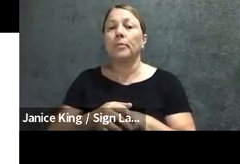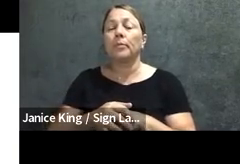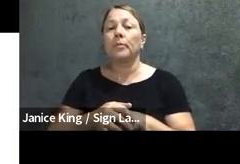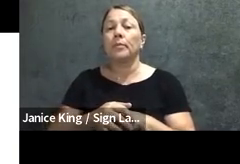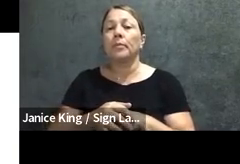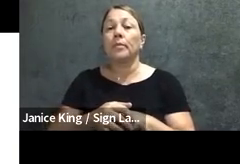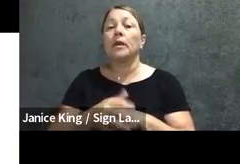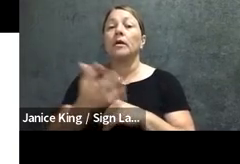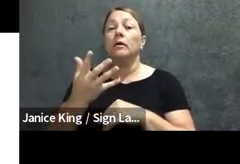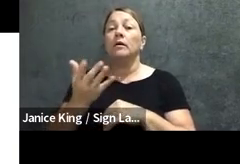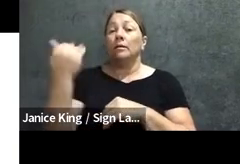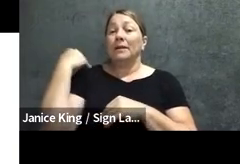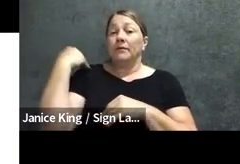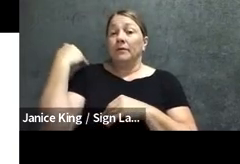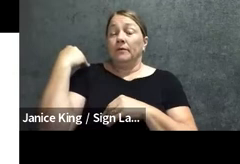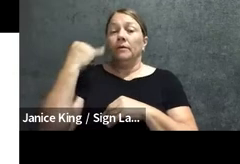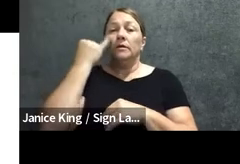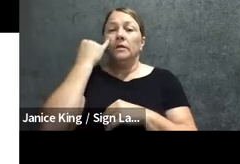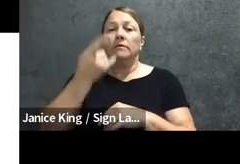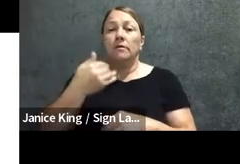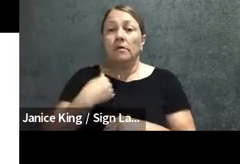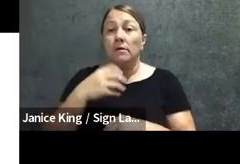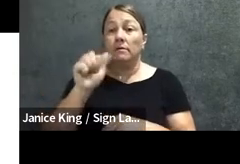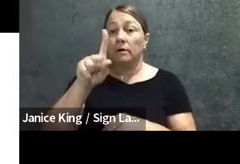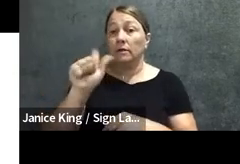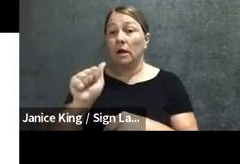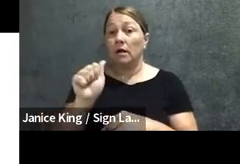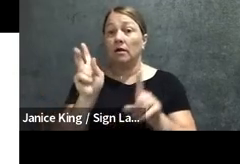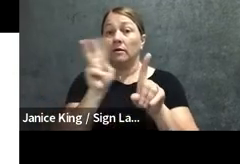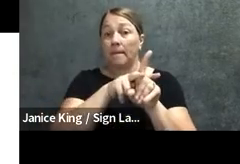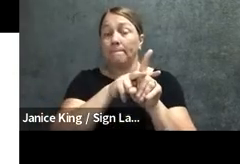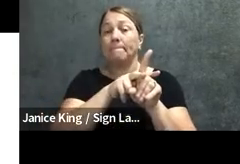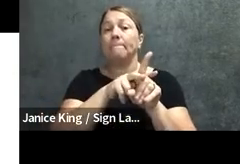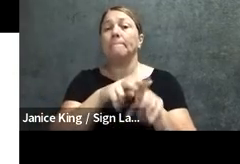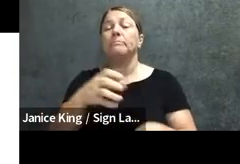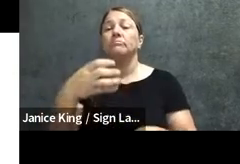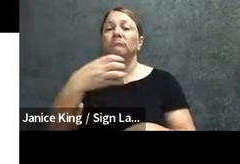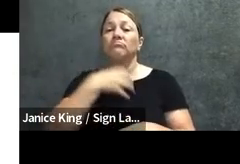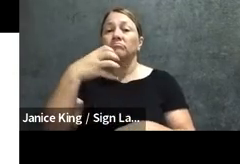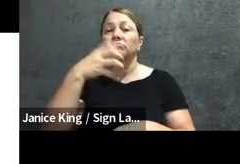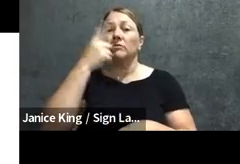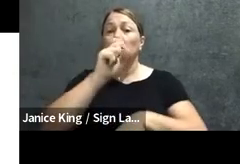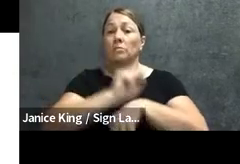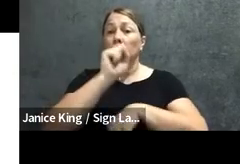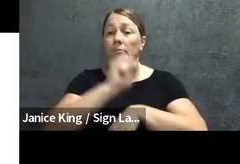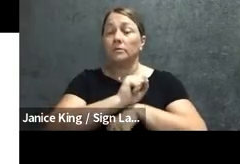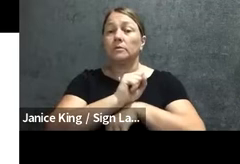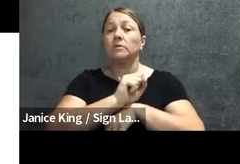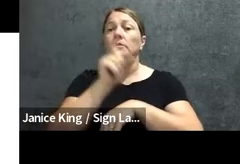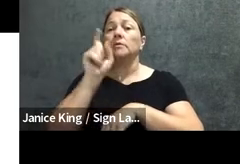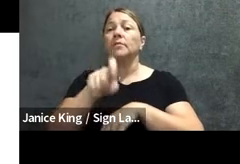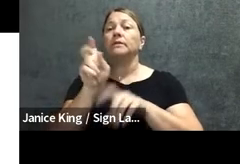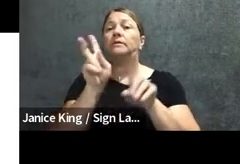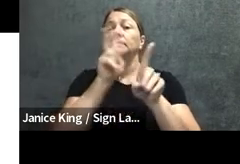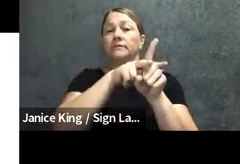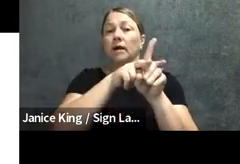Initially, if a person has an ADA claim of employment discrimination, they're required to file